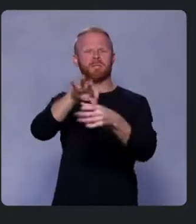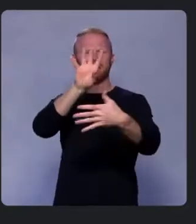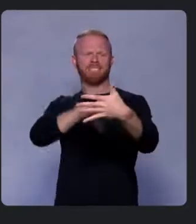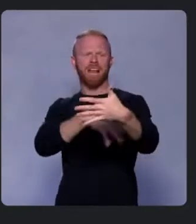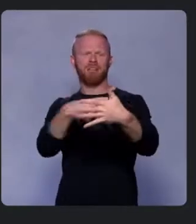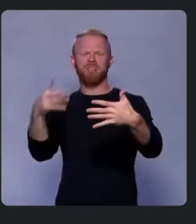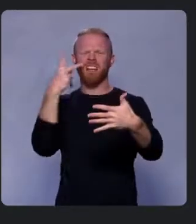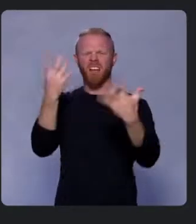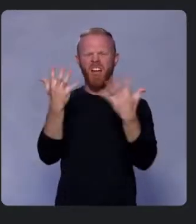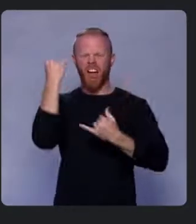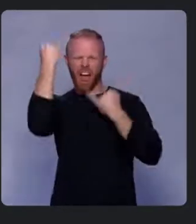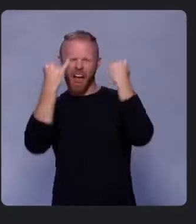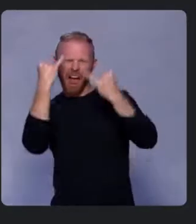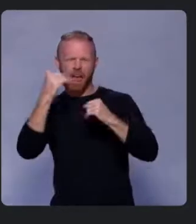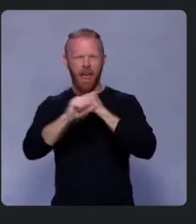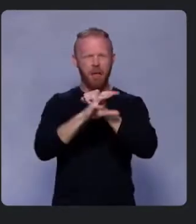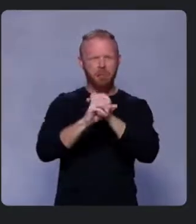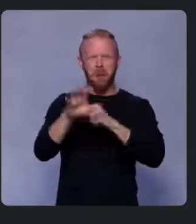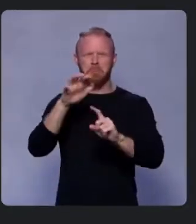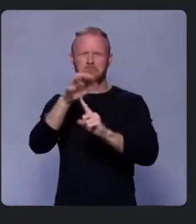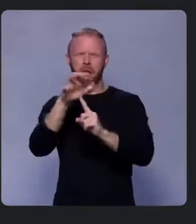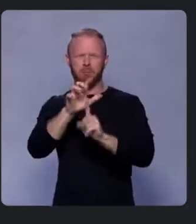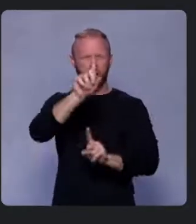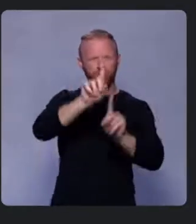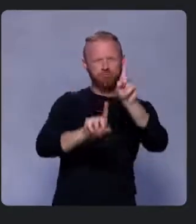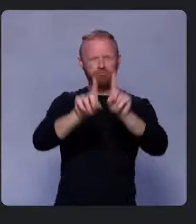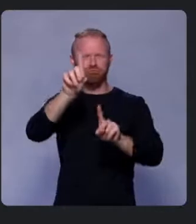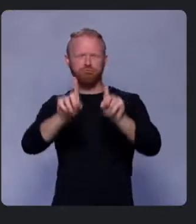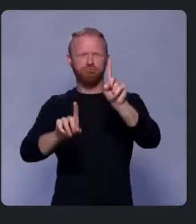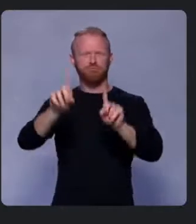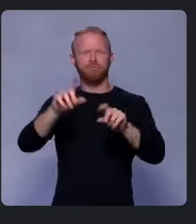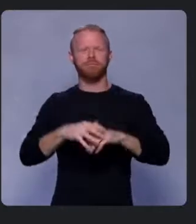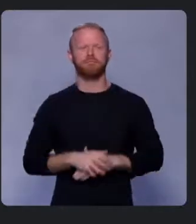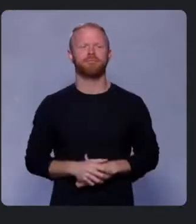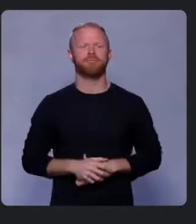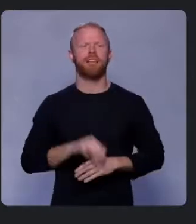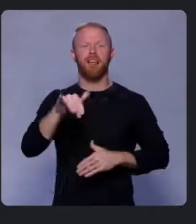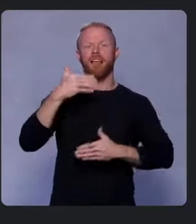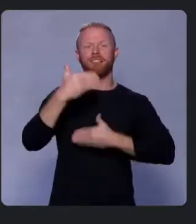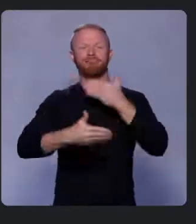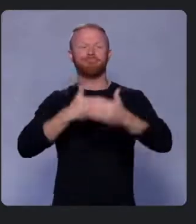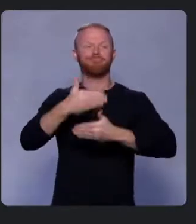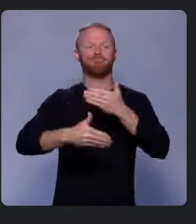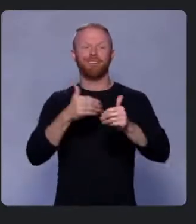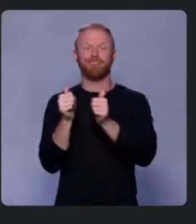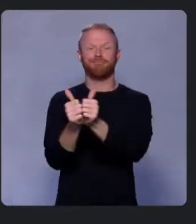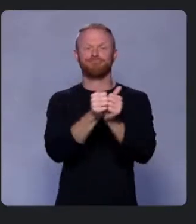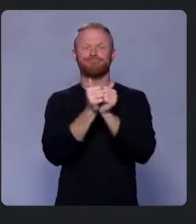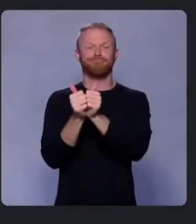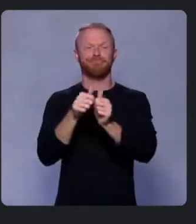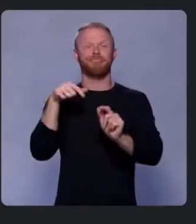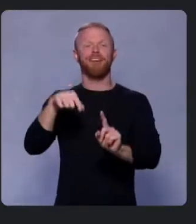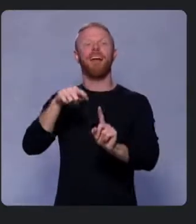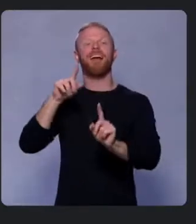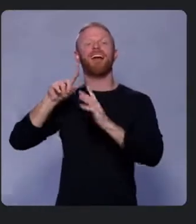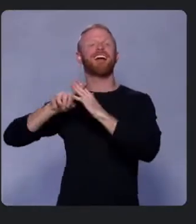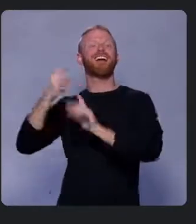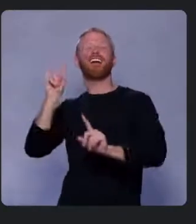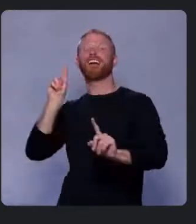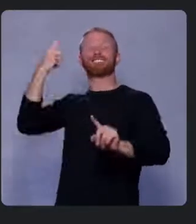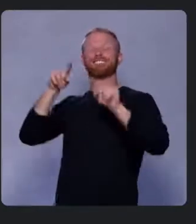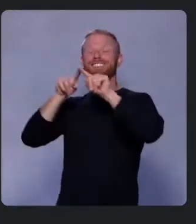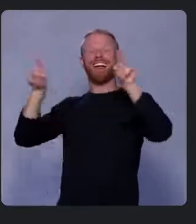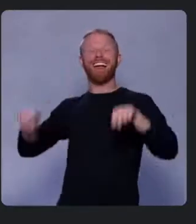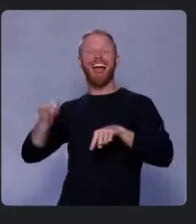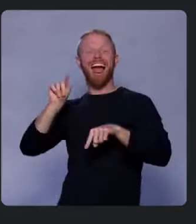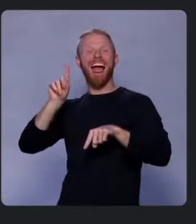campaign are the most popular ones. With all the progress they've made together, Adu's initial document has evolved into